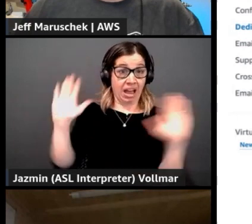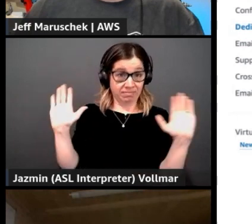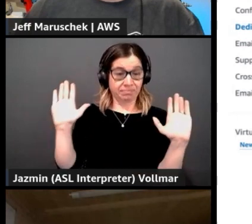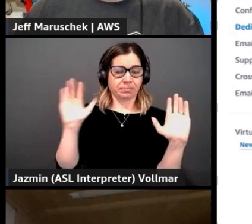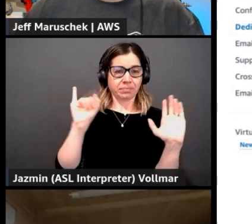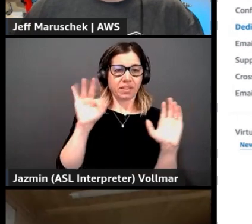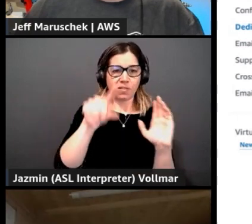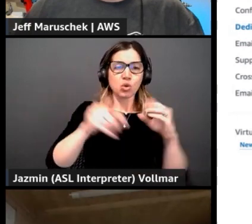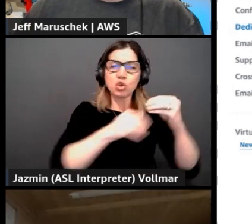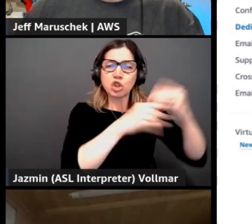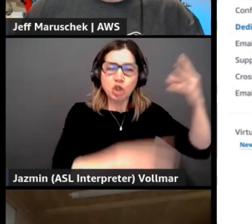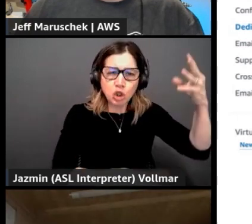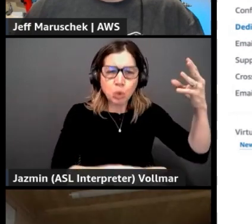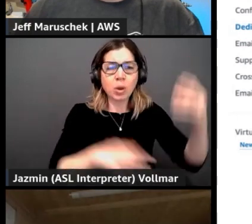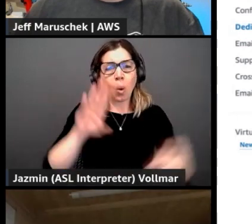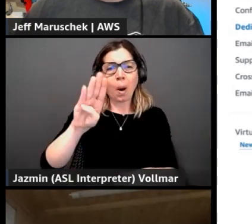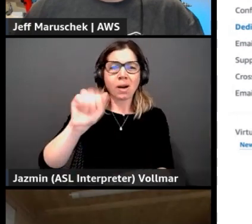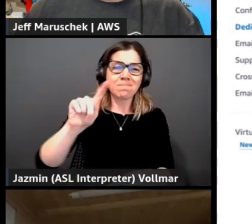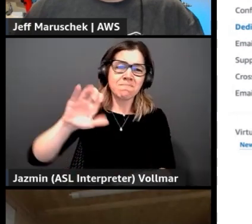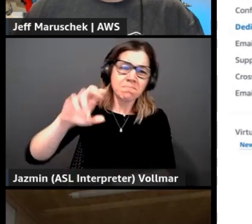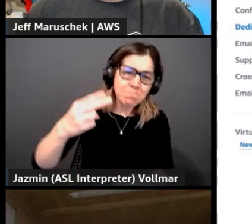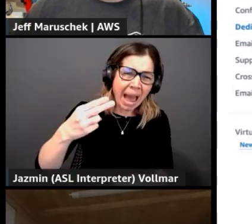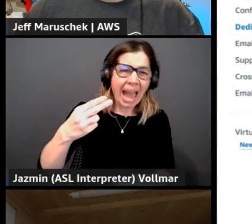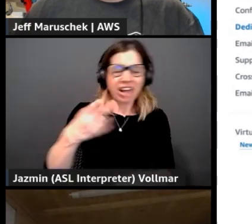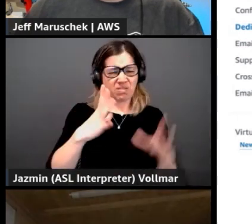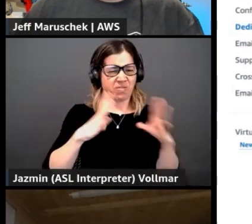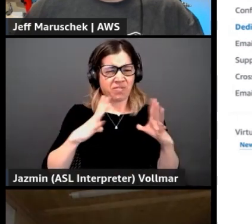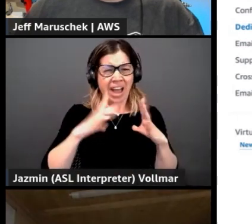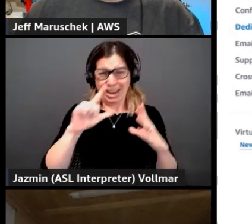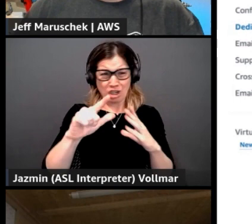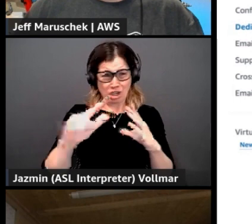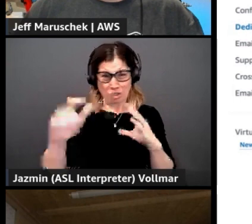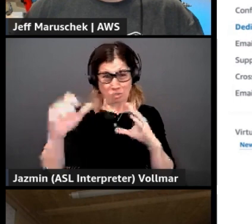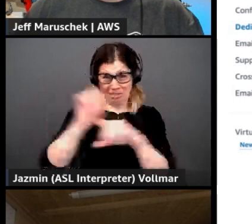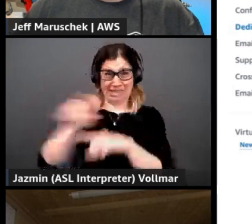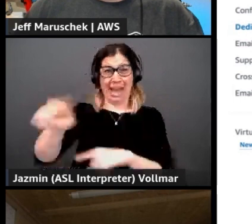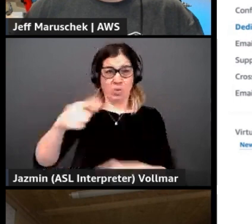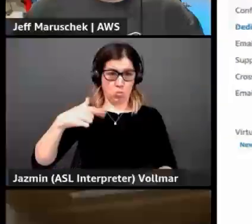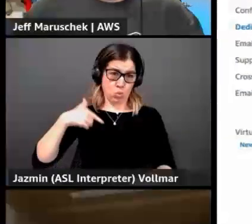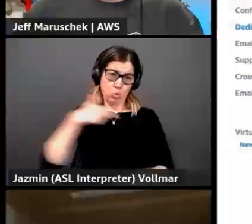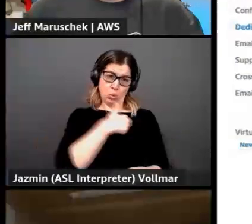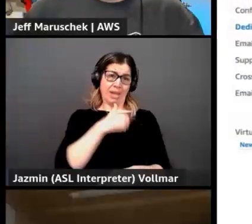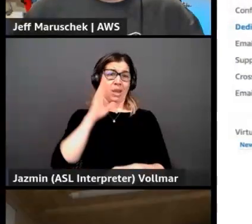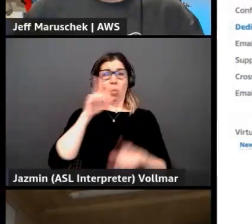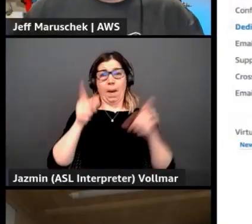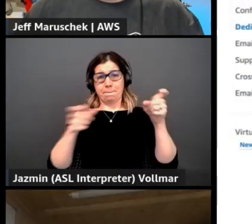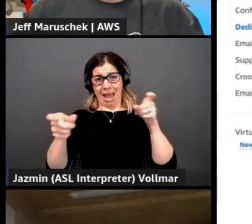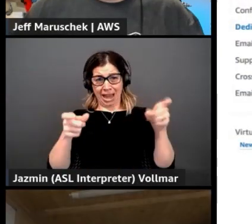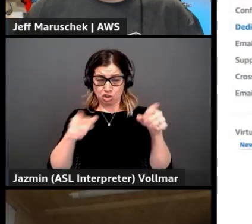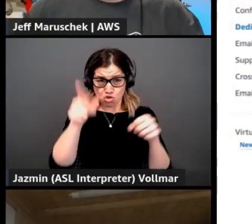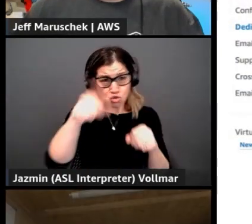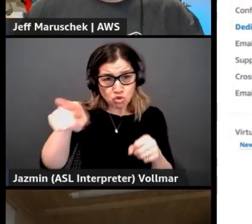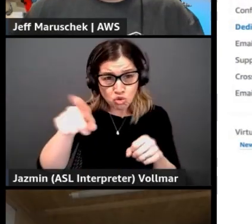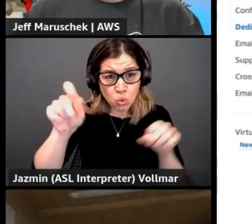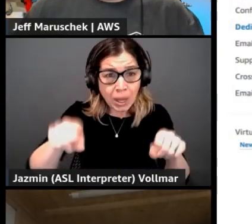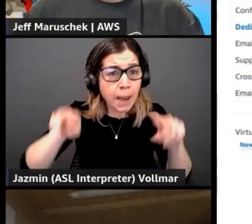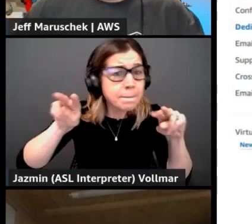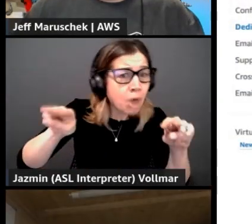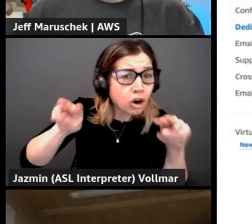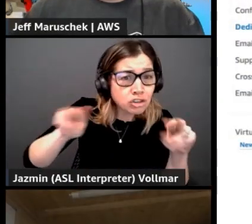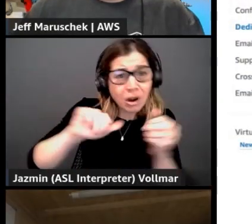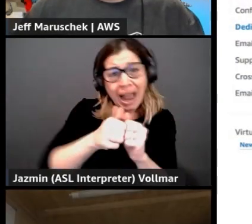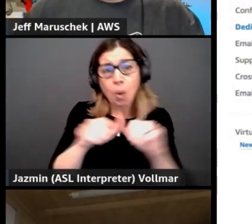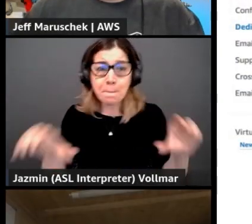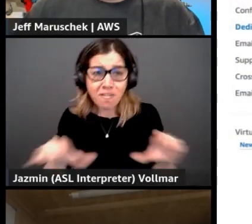batching, doesn't matter. Just send it to us. We'll manage it, and then you can monitor it, how it's performing again through those